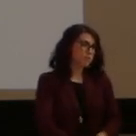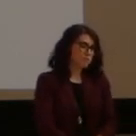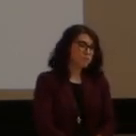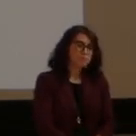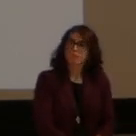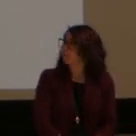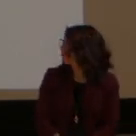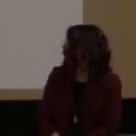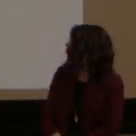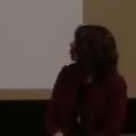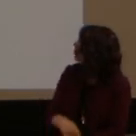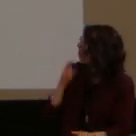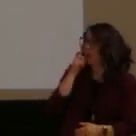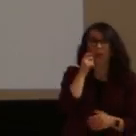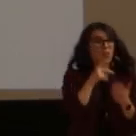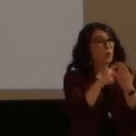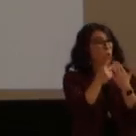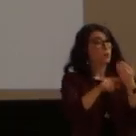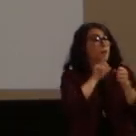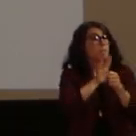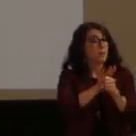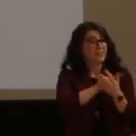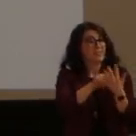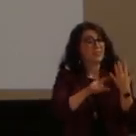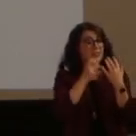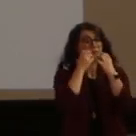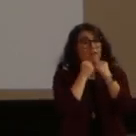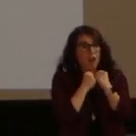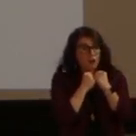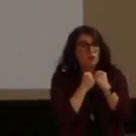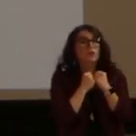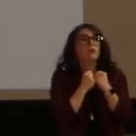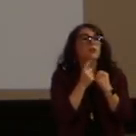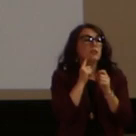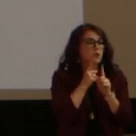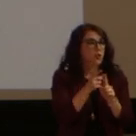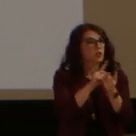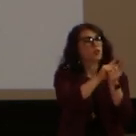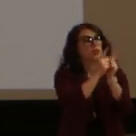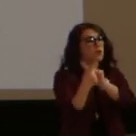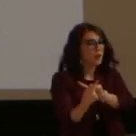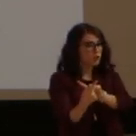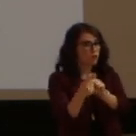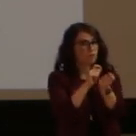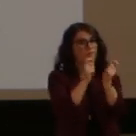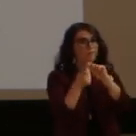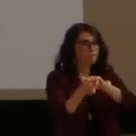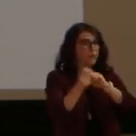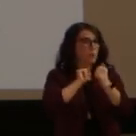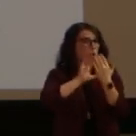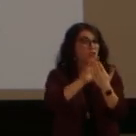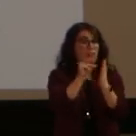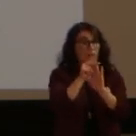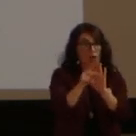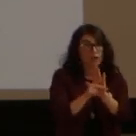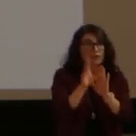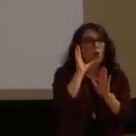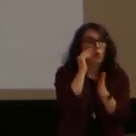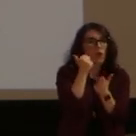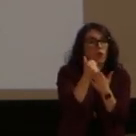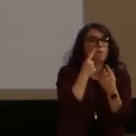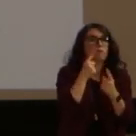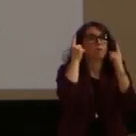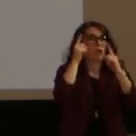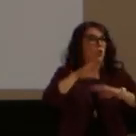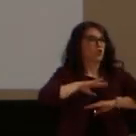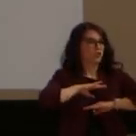The program's commitment to these values has guided its efforts and transformational approaches and policies that will achieve broad and